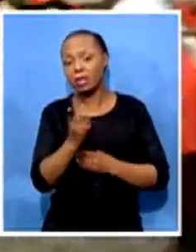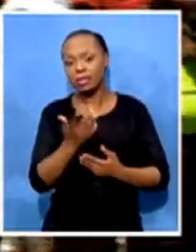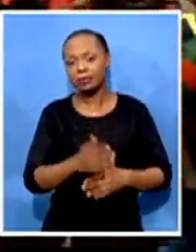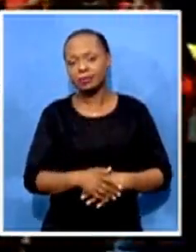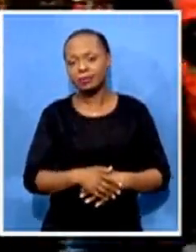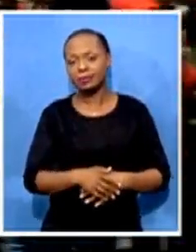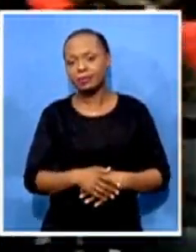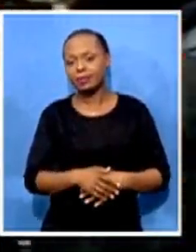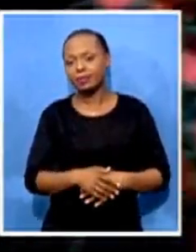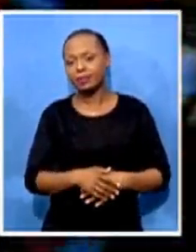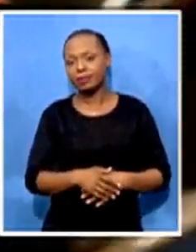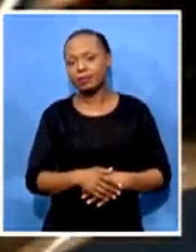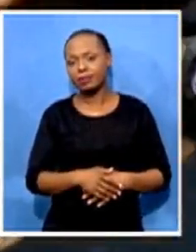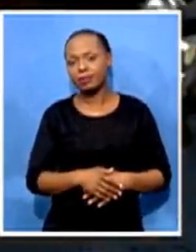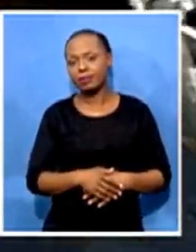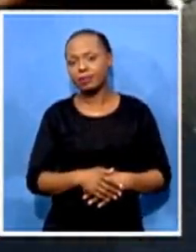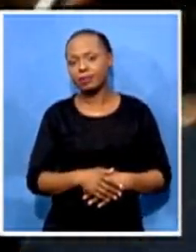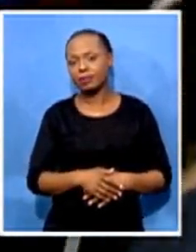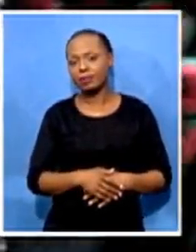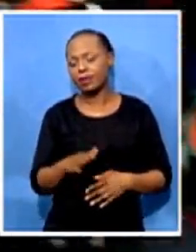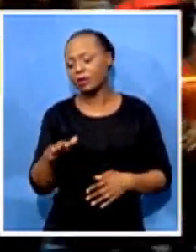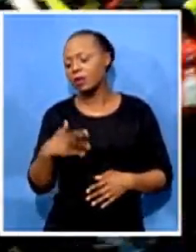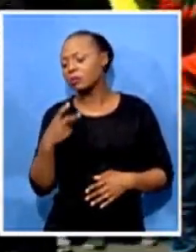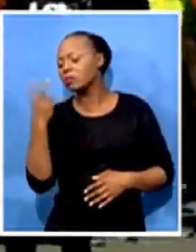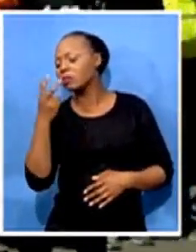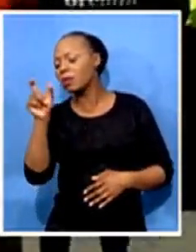comment. If we can just try and